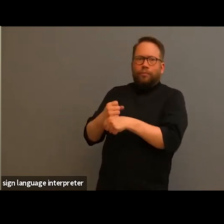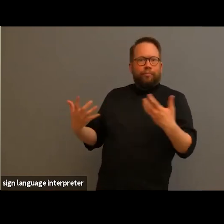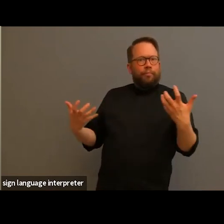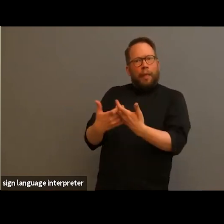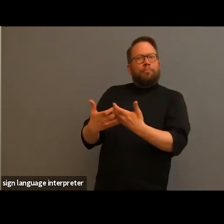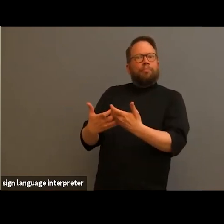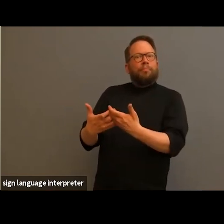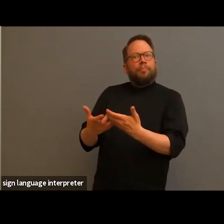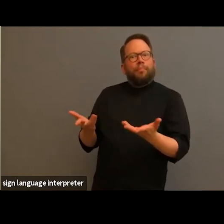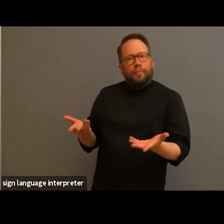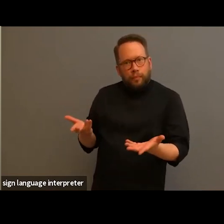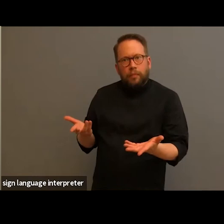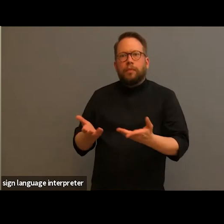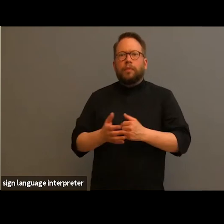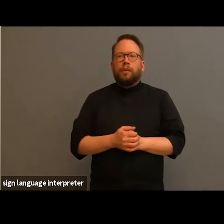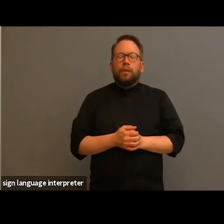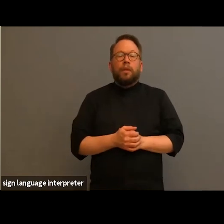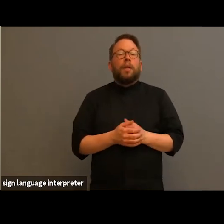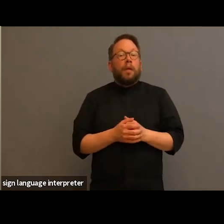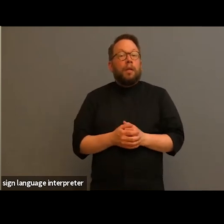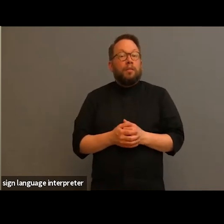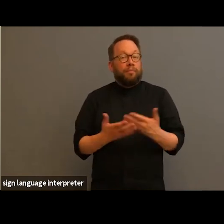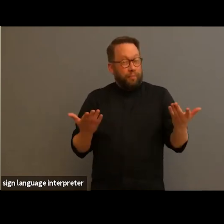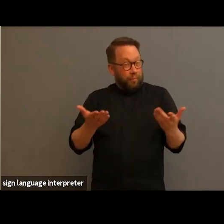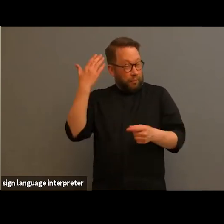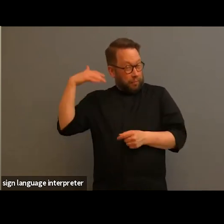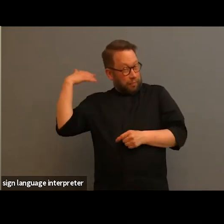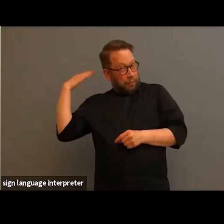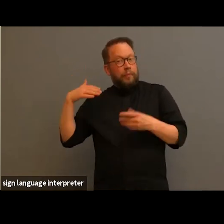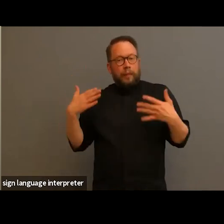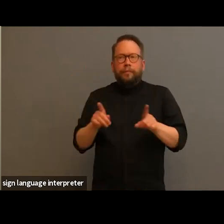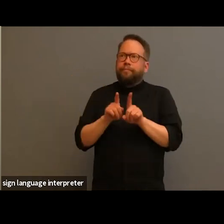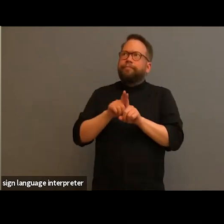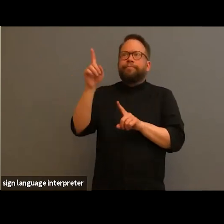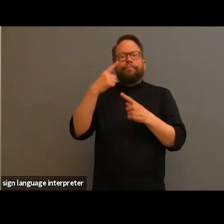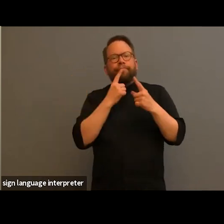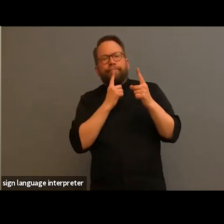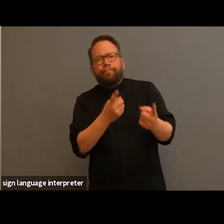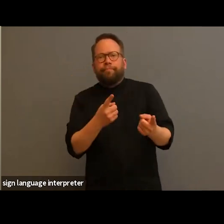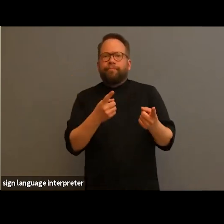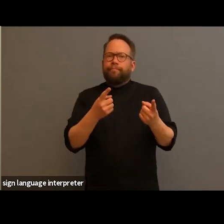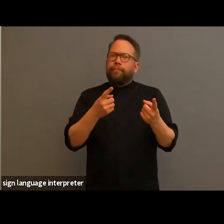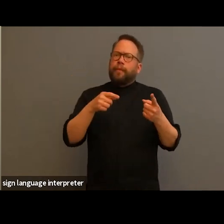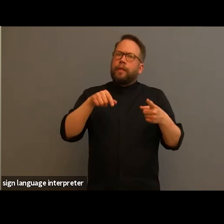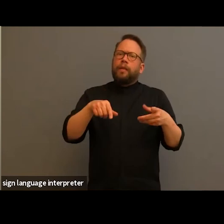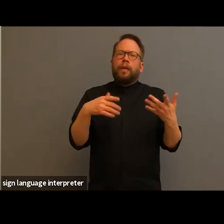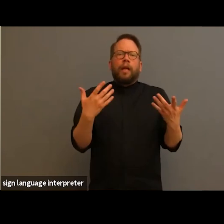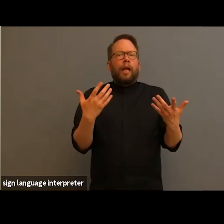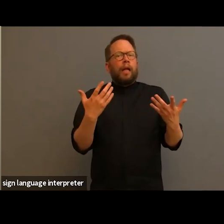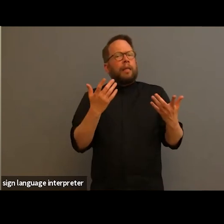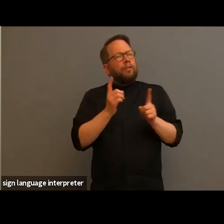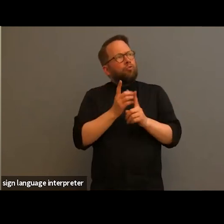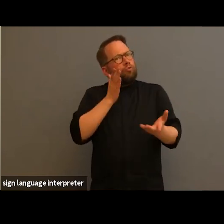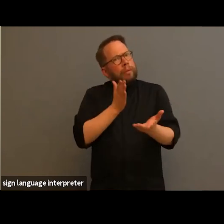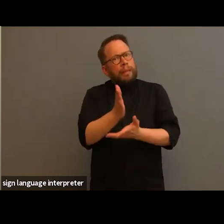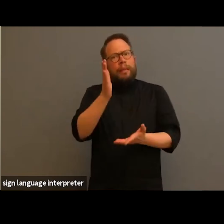the CRPD committee and work of the Committee on Economic, Social and Cultural Rights, we also